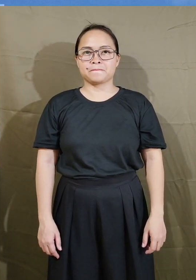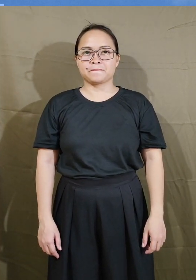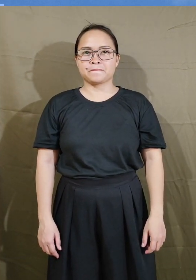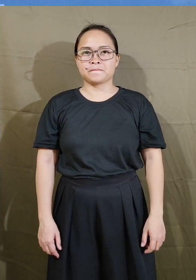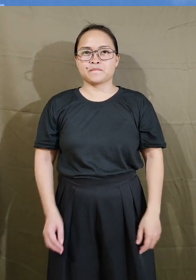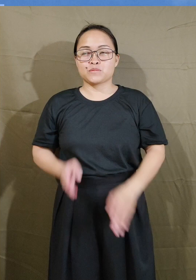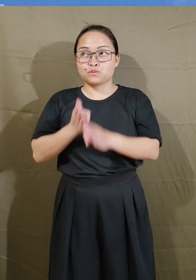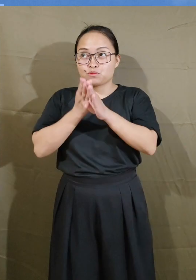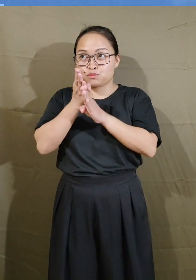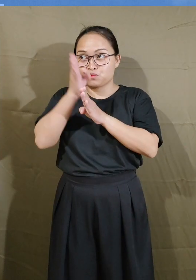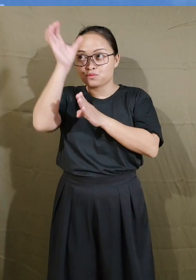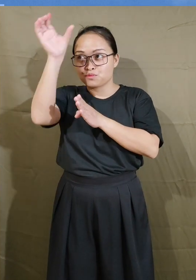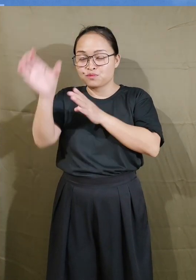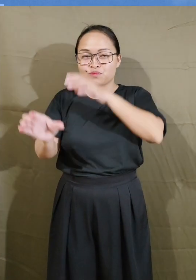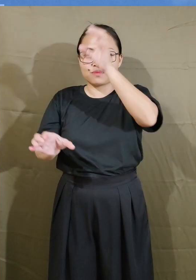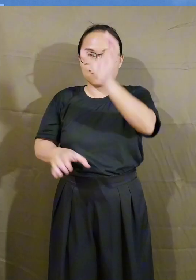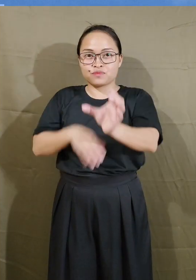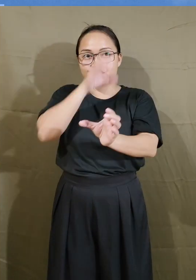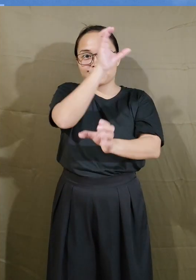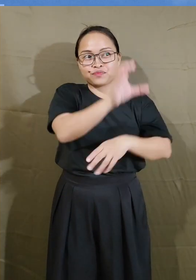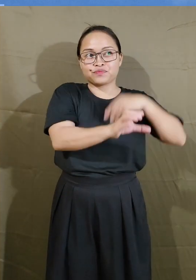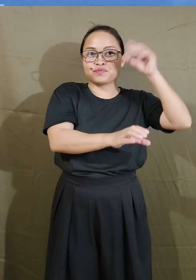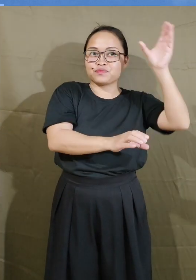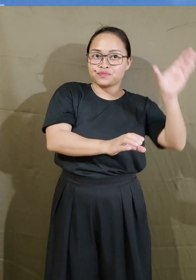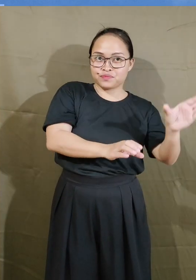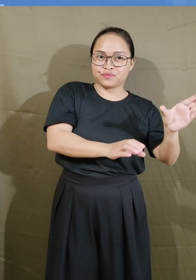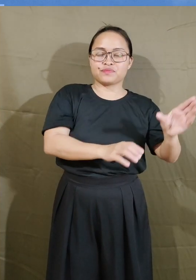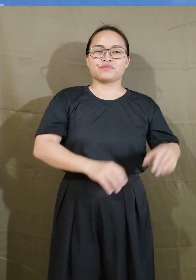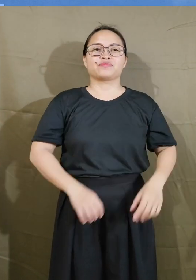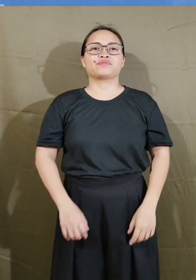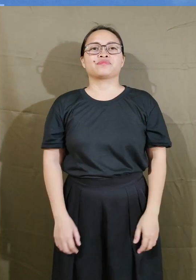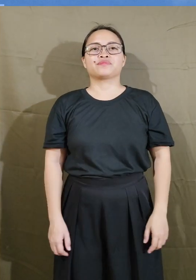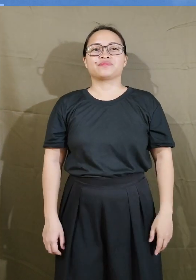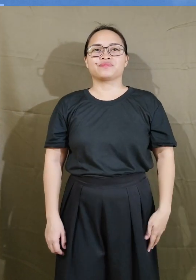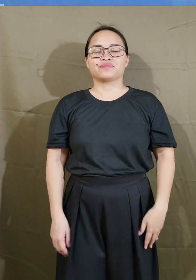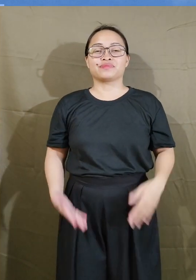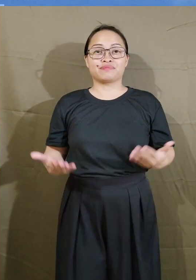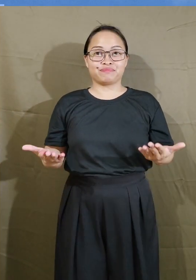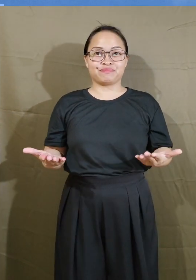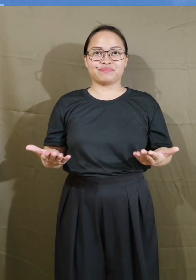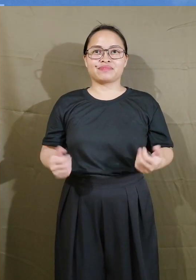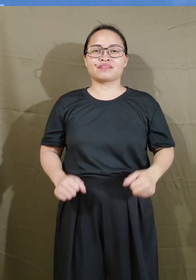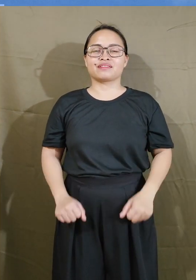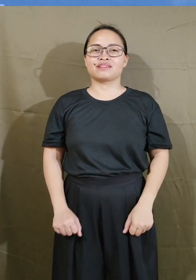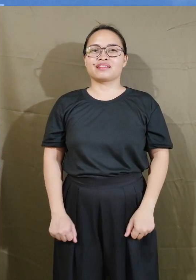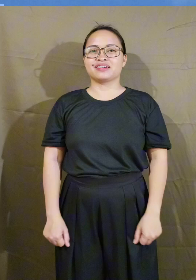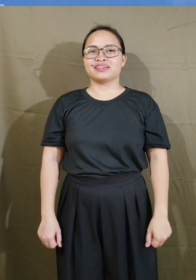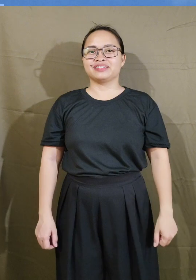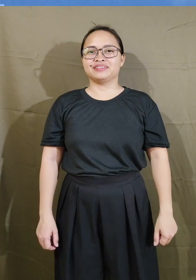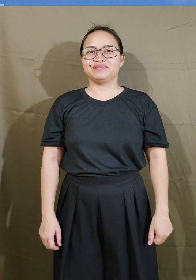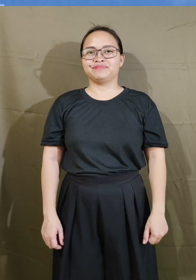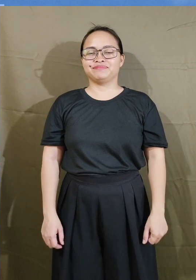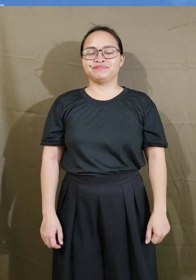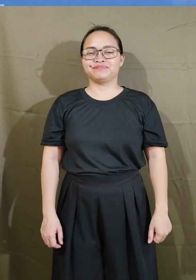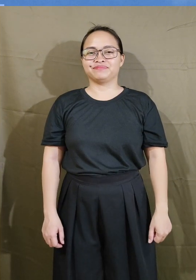Now let's align the digits of numbers to their respective places.